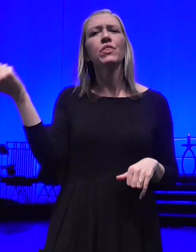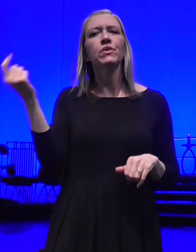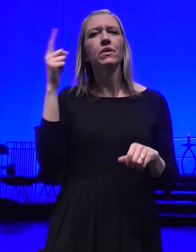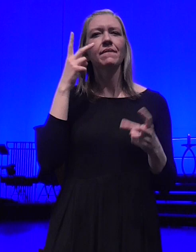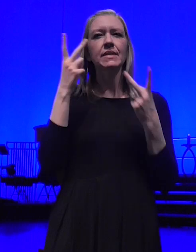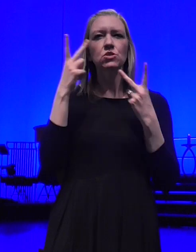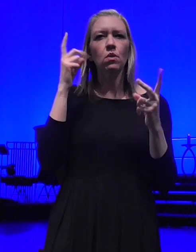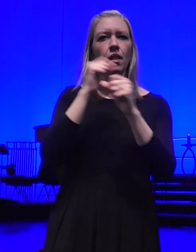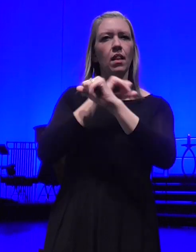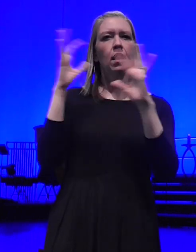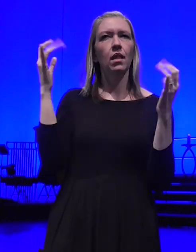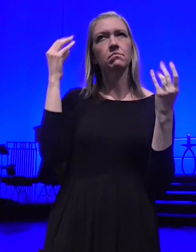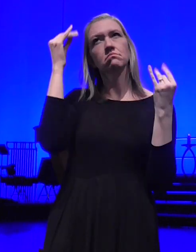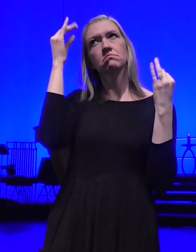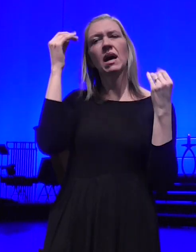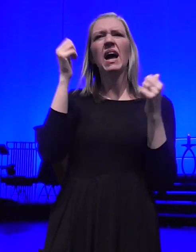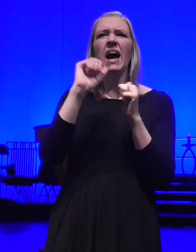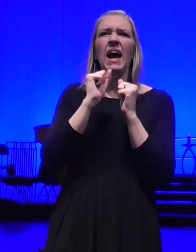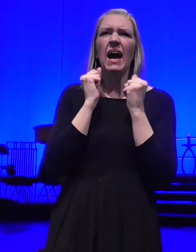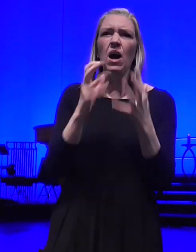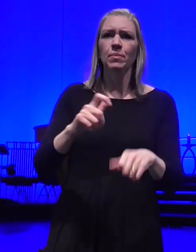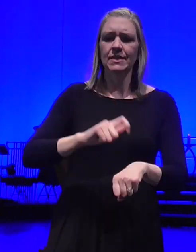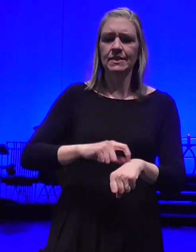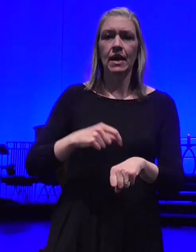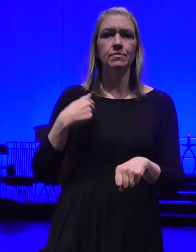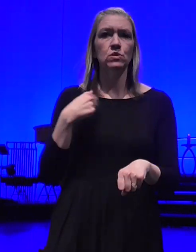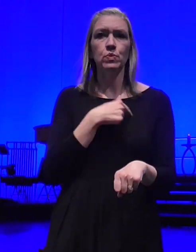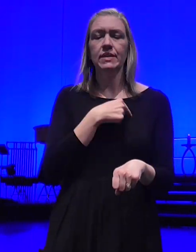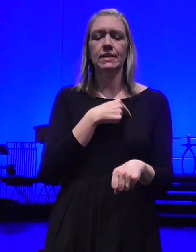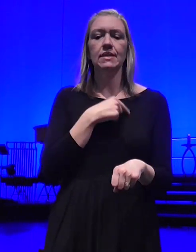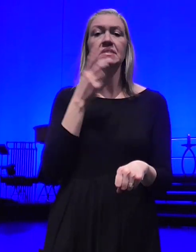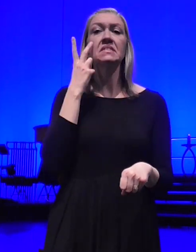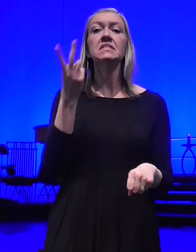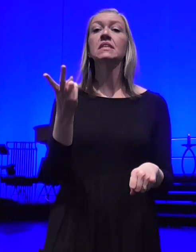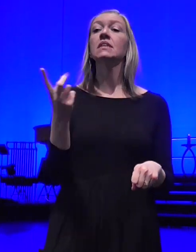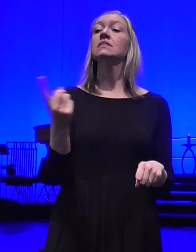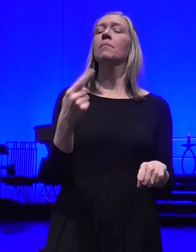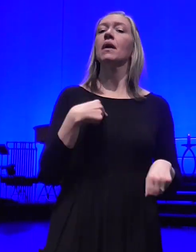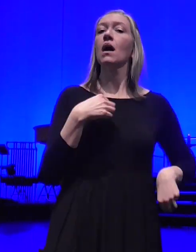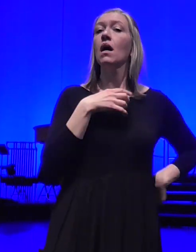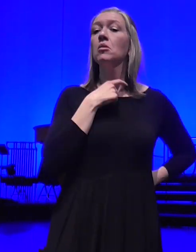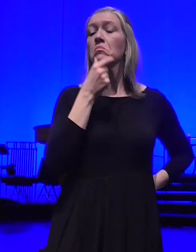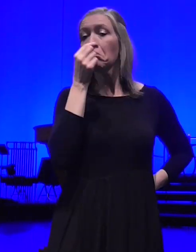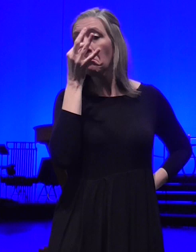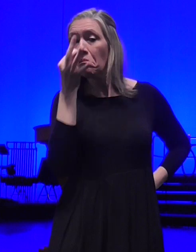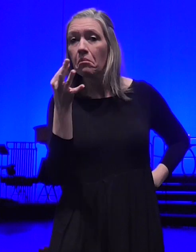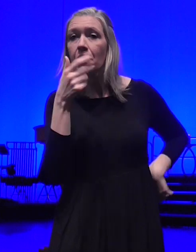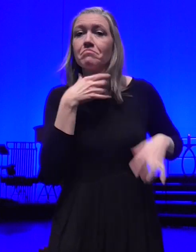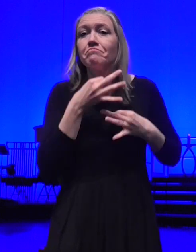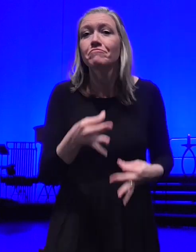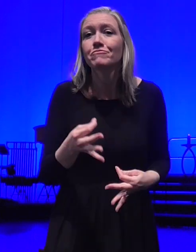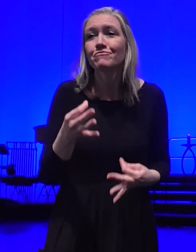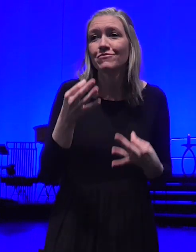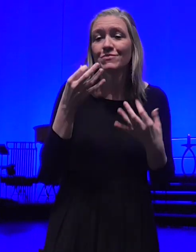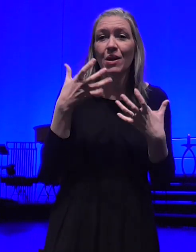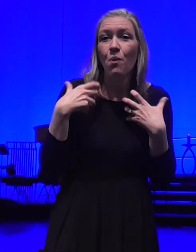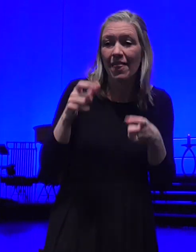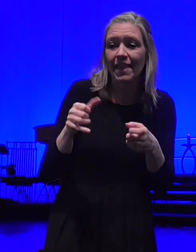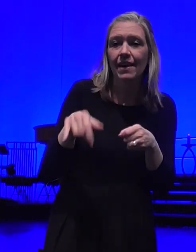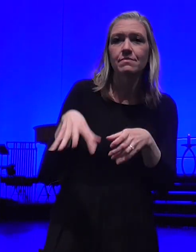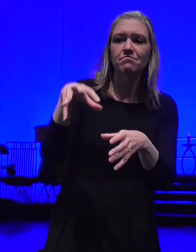us to think about. How many times do we reach in the jar to something that looks like something we want, and we hold on to it so